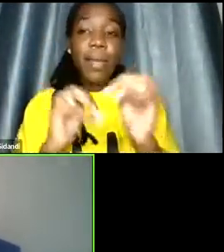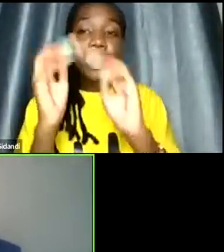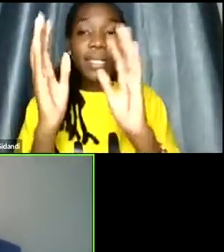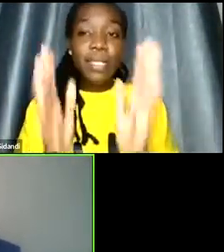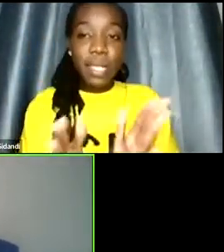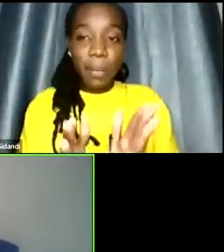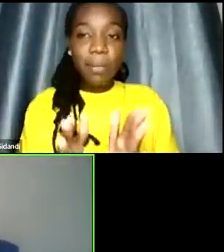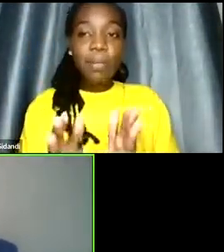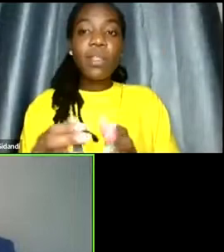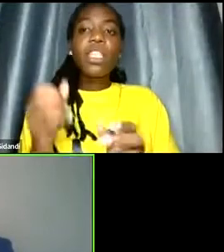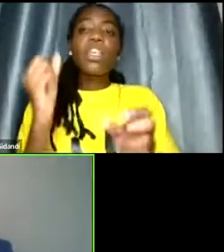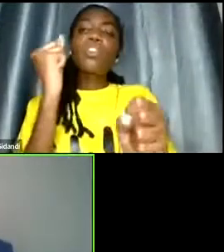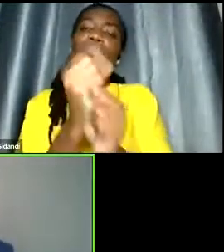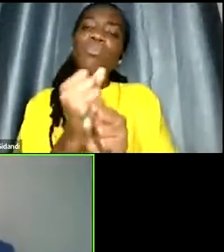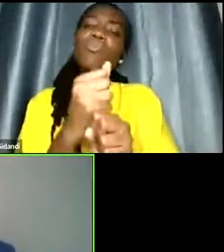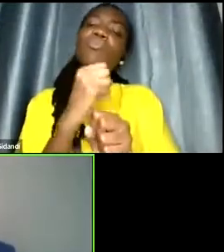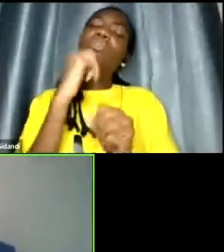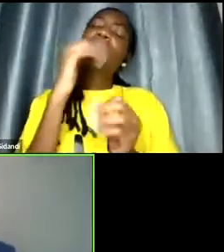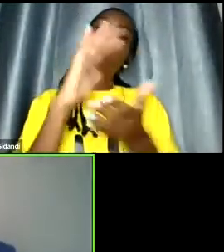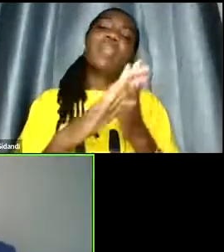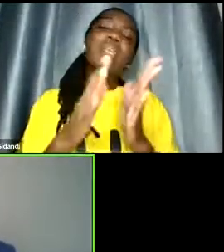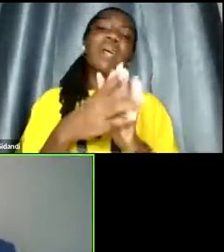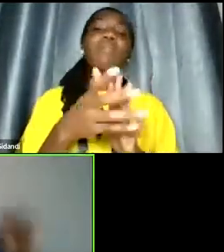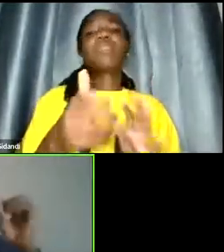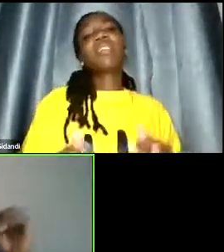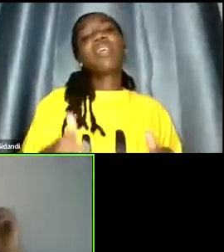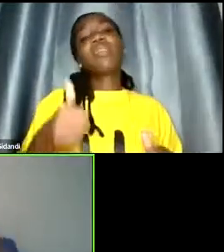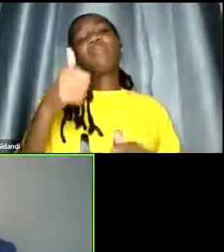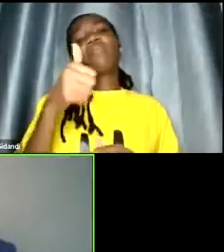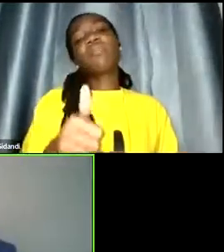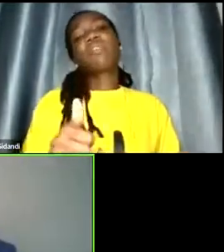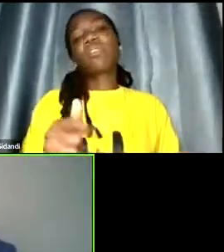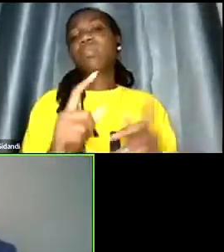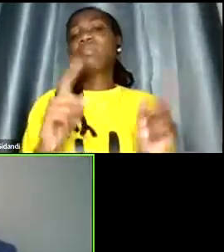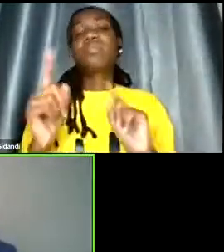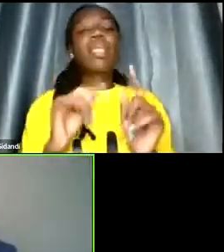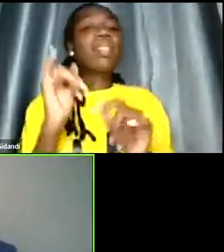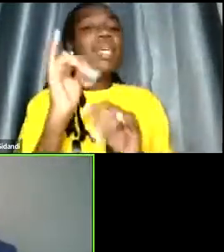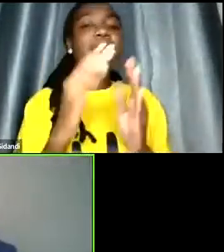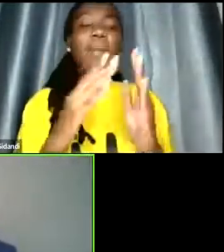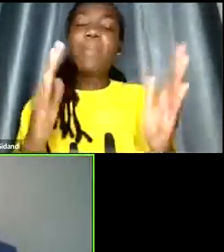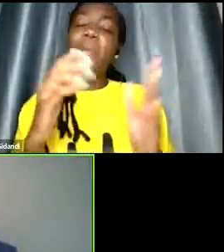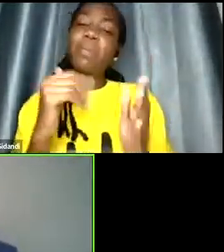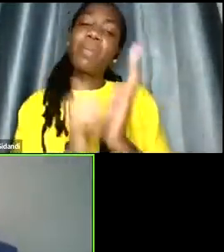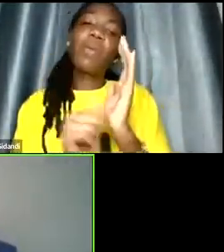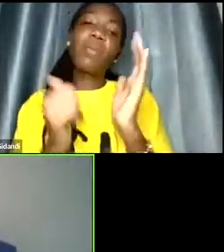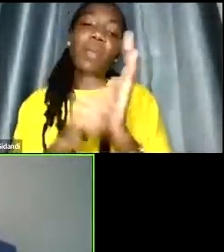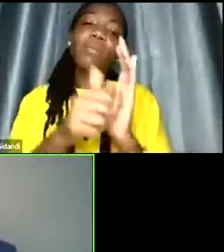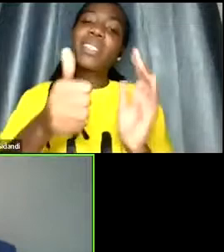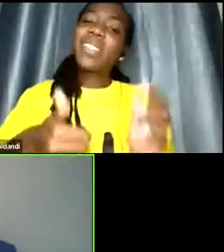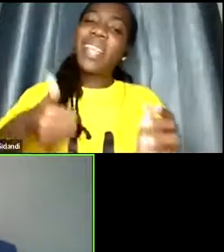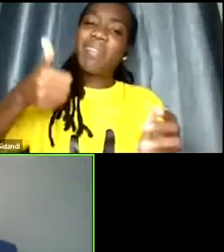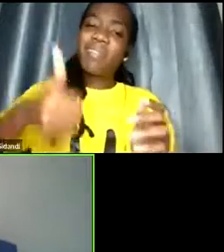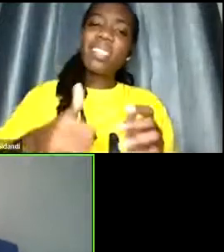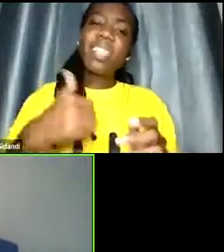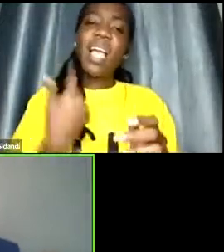do not be selfish. This is a big problem in our part of the world, selfishness. You say, I will not teach